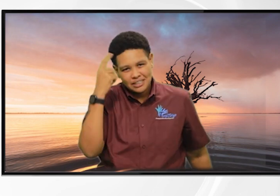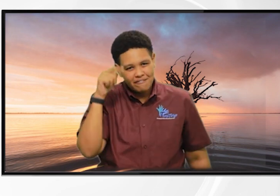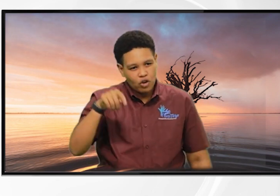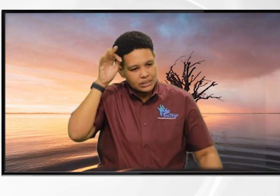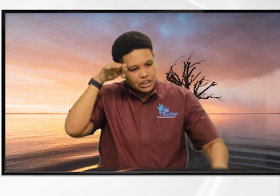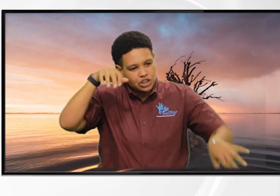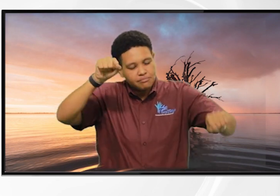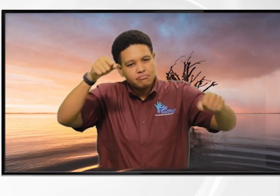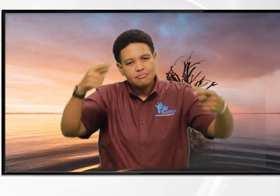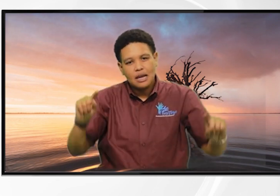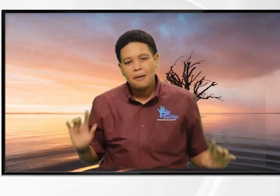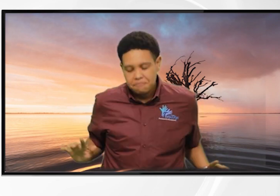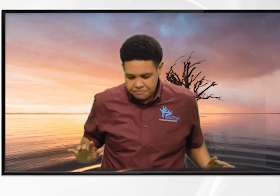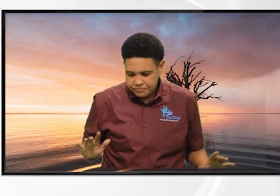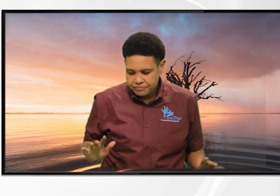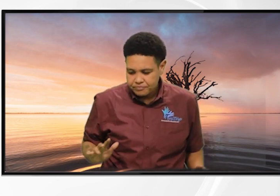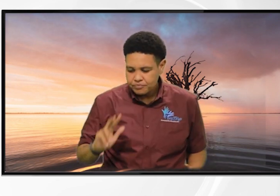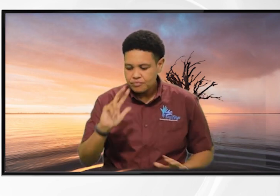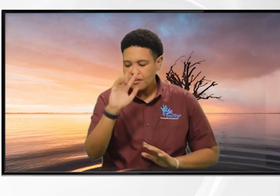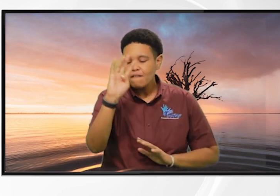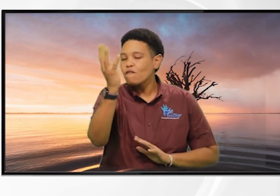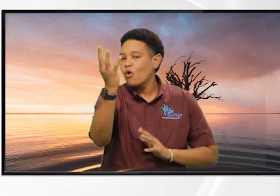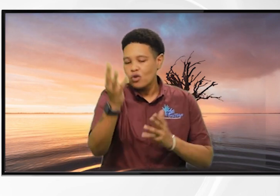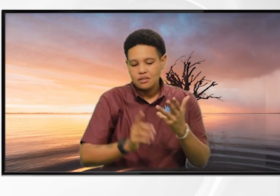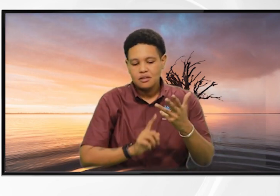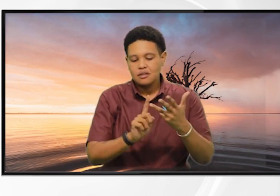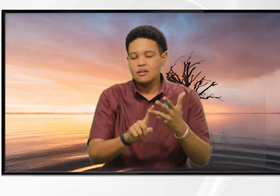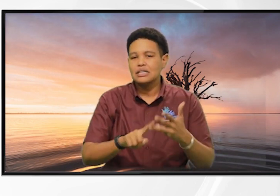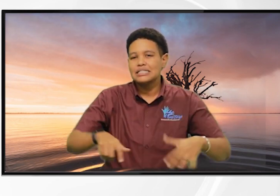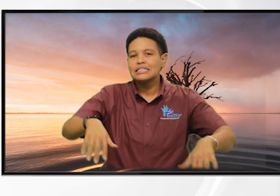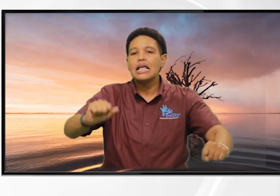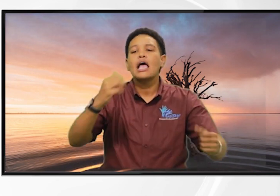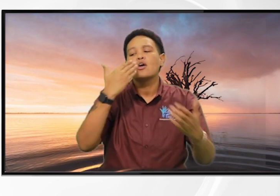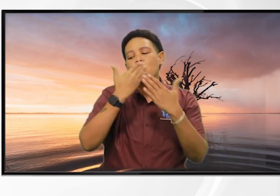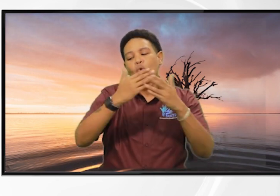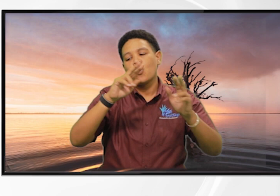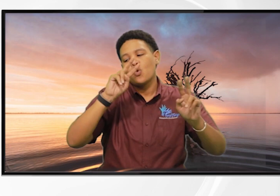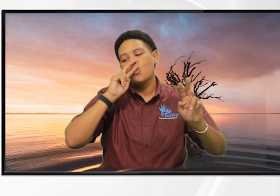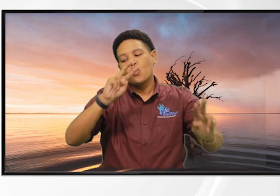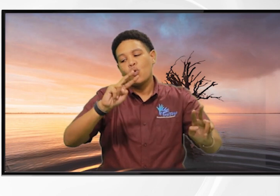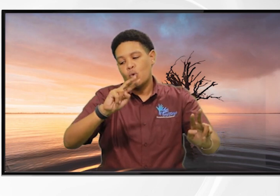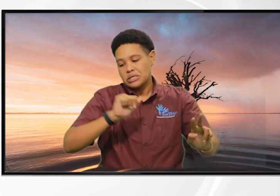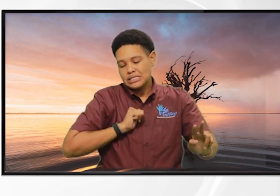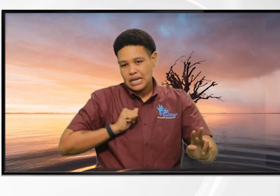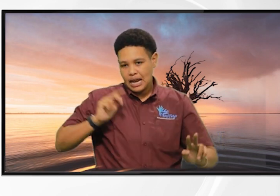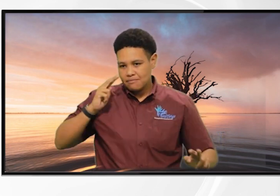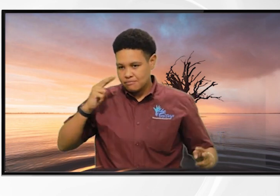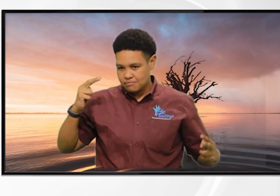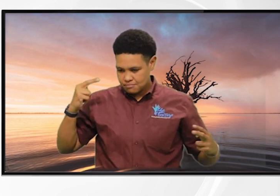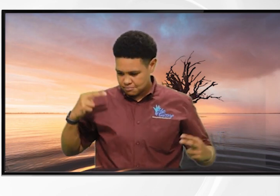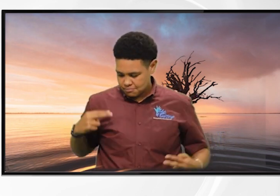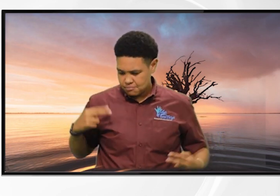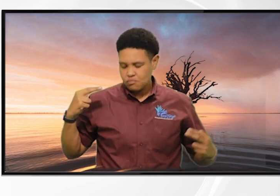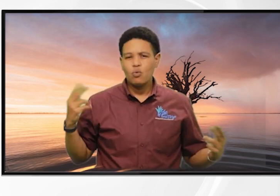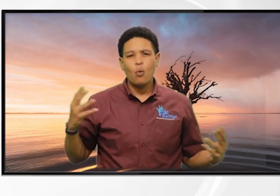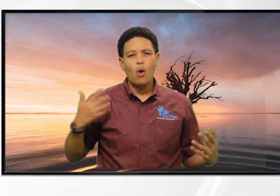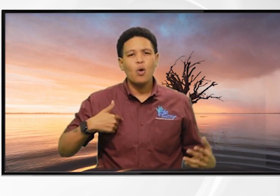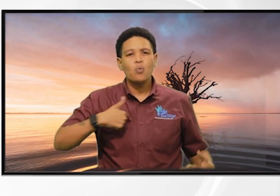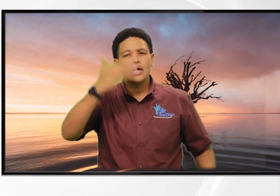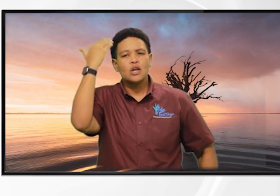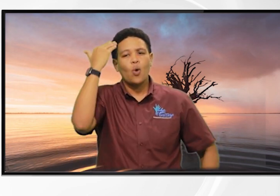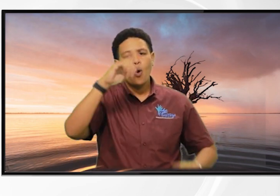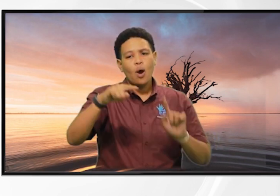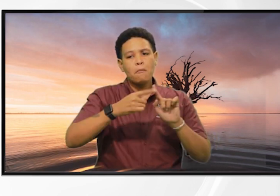making. Step 4, take a good look at ourselves. What we know about our